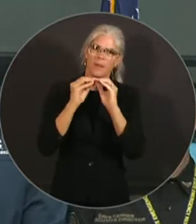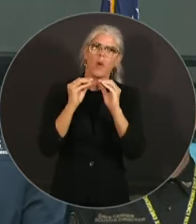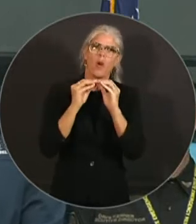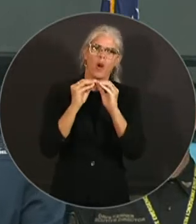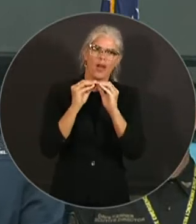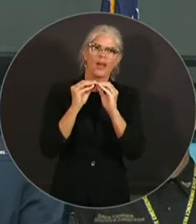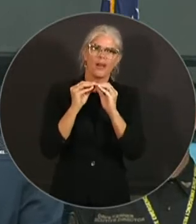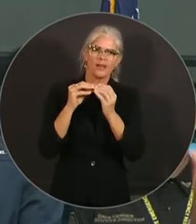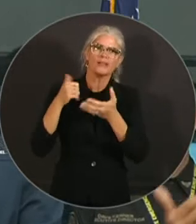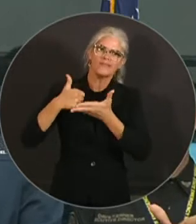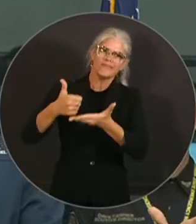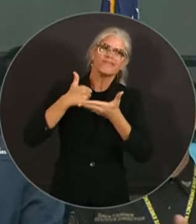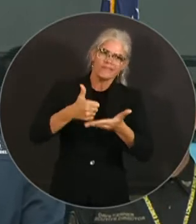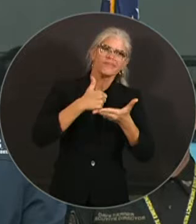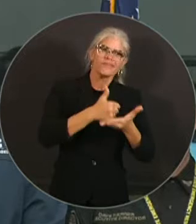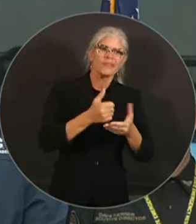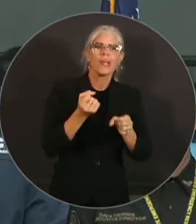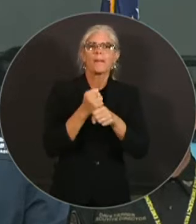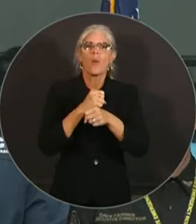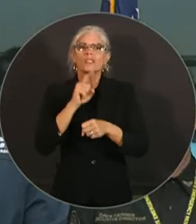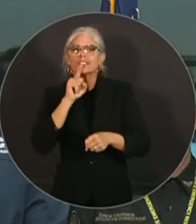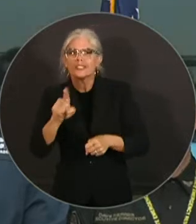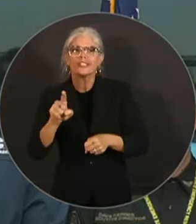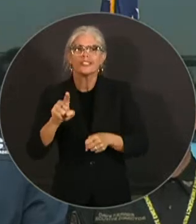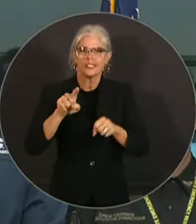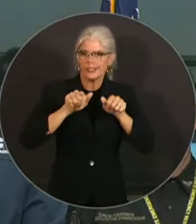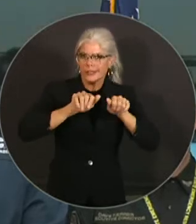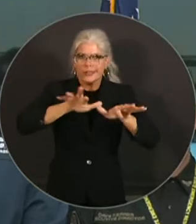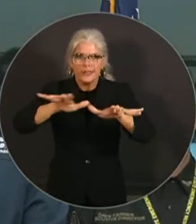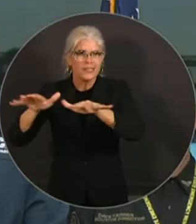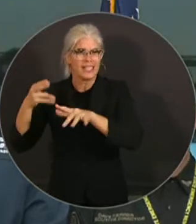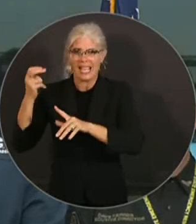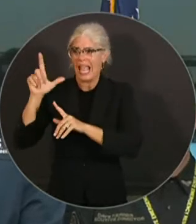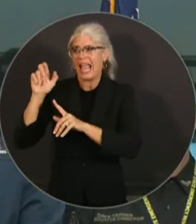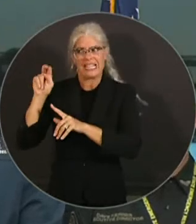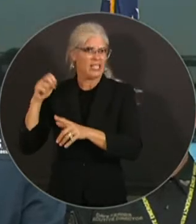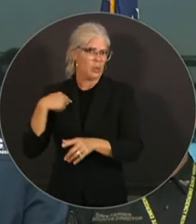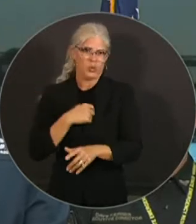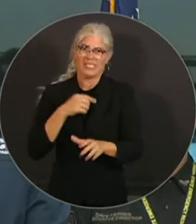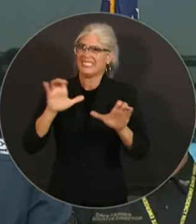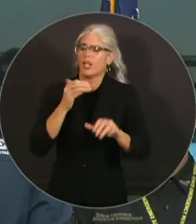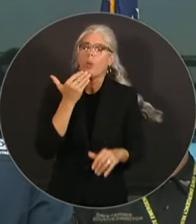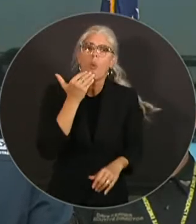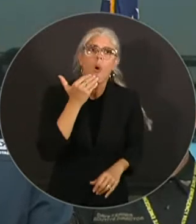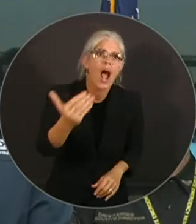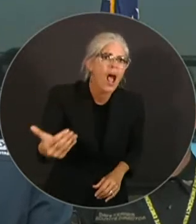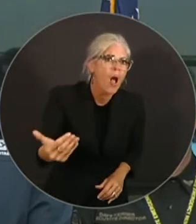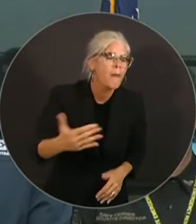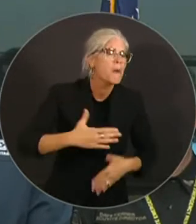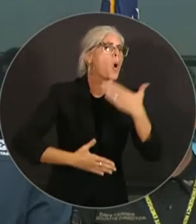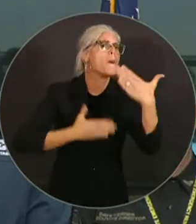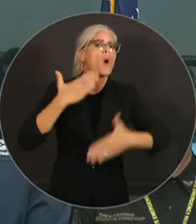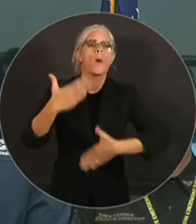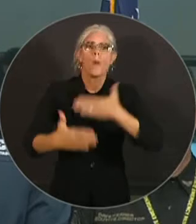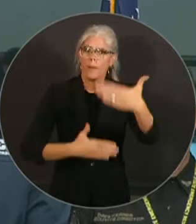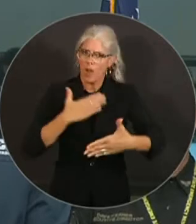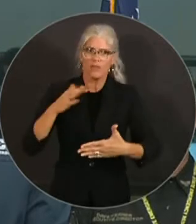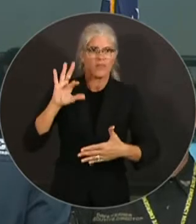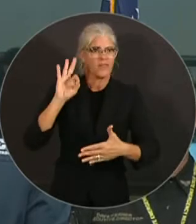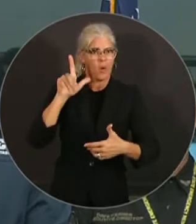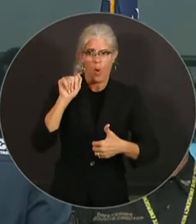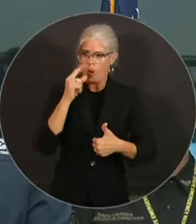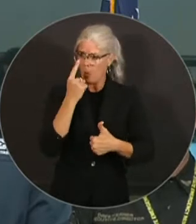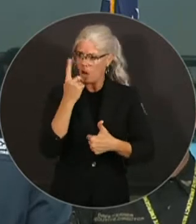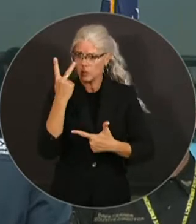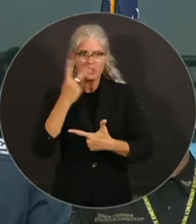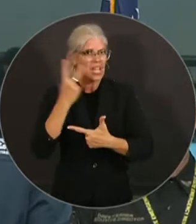were for Helene. And Helene was a really robust response. And you didn't hear as much about Florida after a day or two because a lot of the focus was on